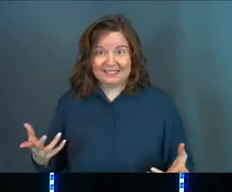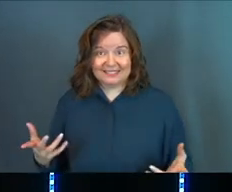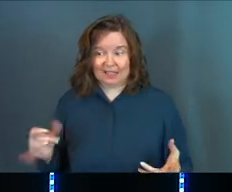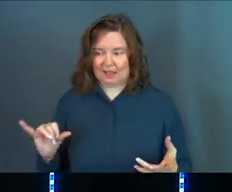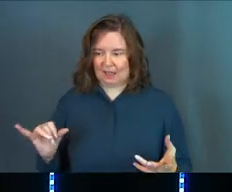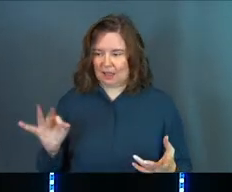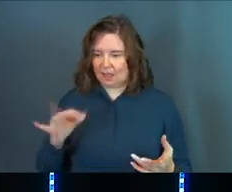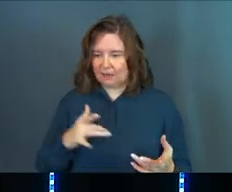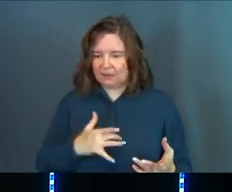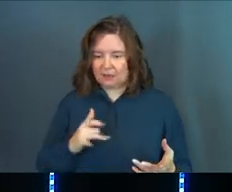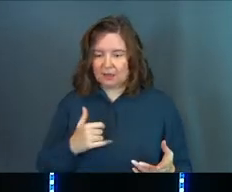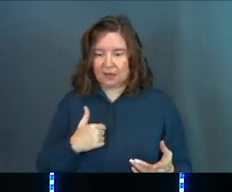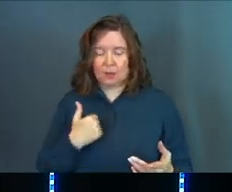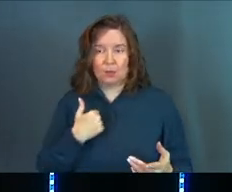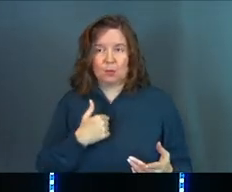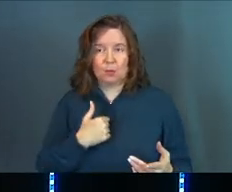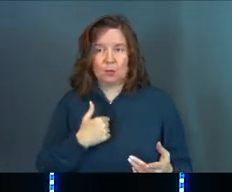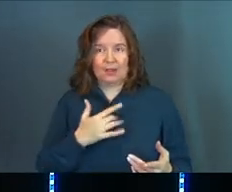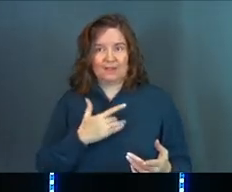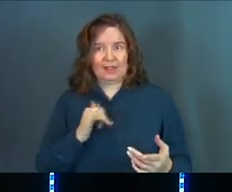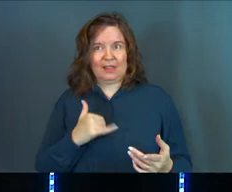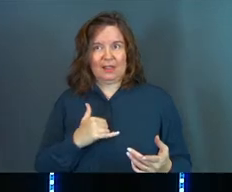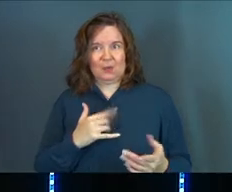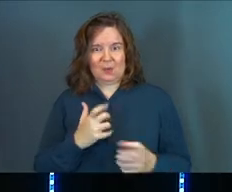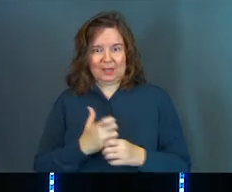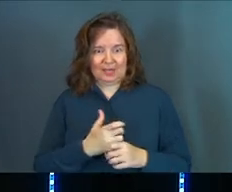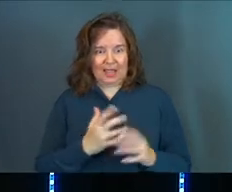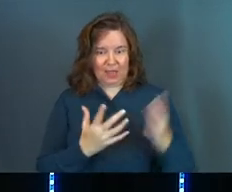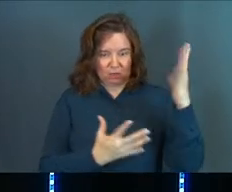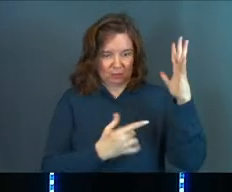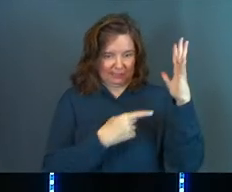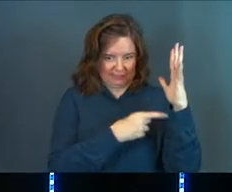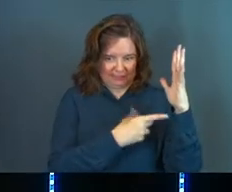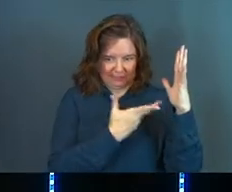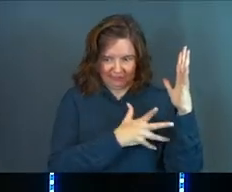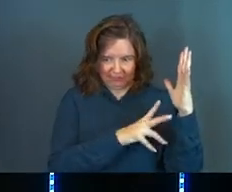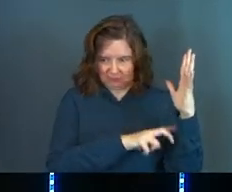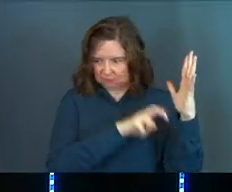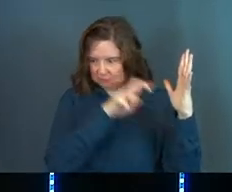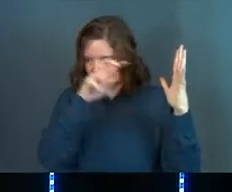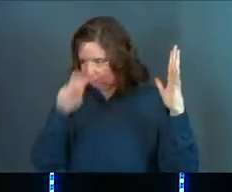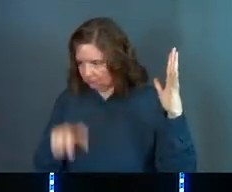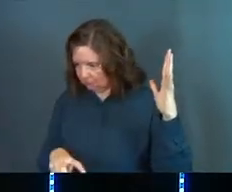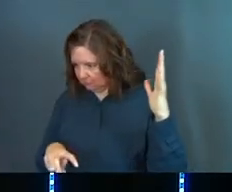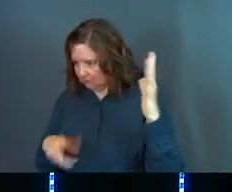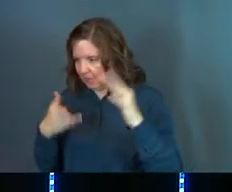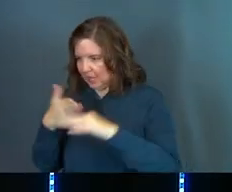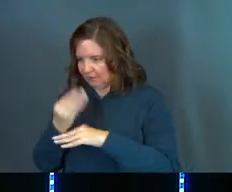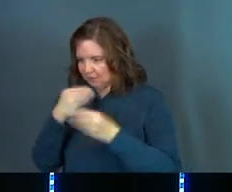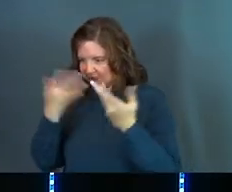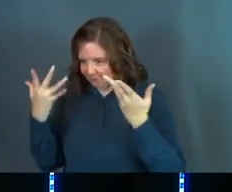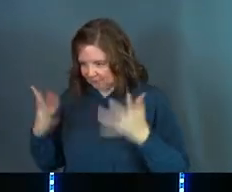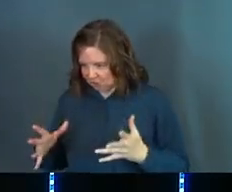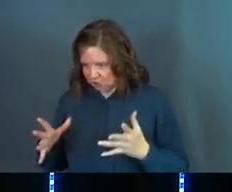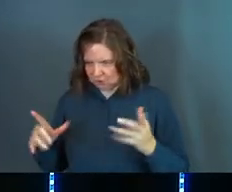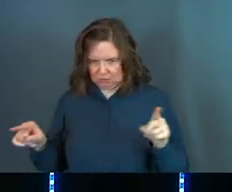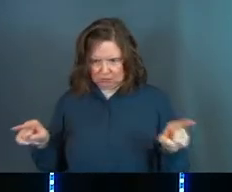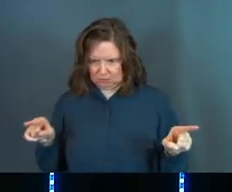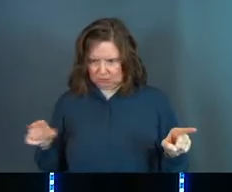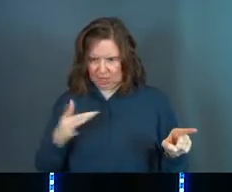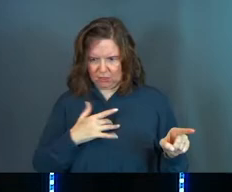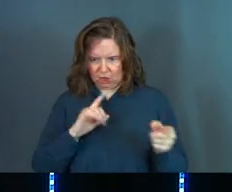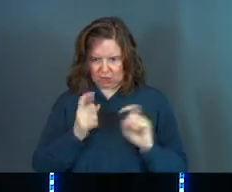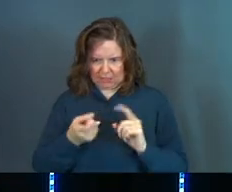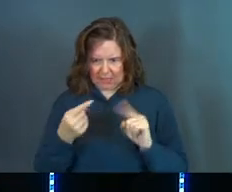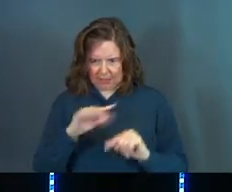Right? Like, it feels like we kind of, feels like we got the sycamore tree, and it feels like we got after dinner, and it's like the heart